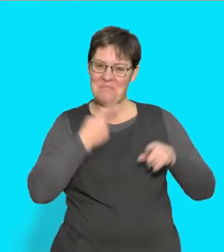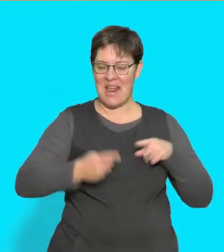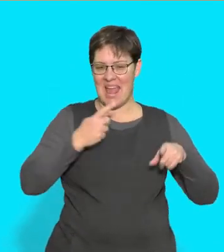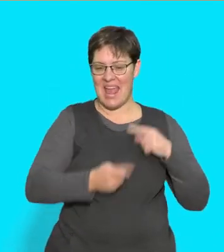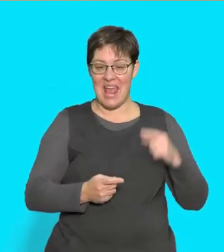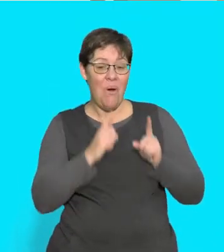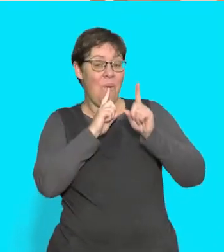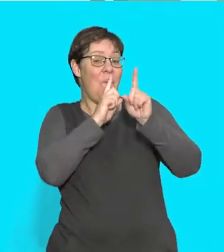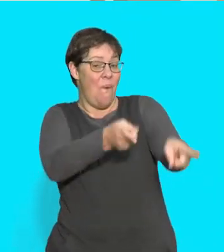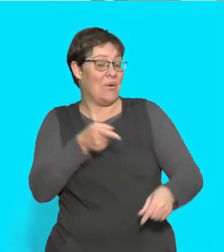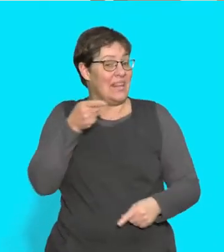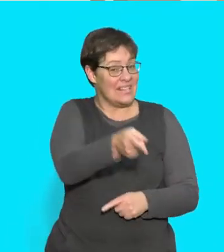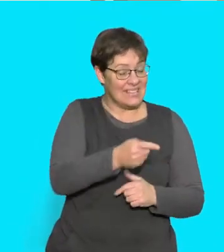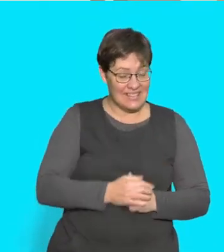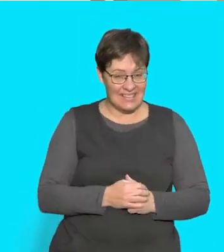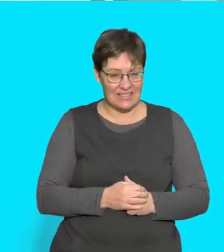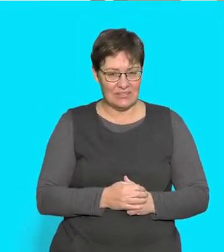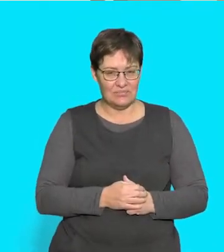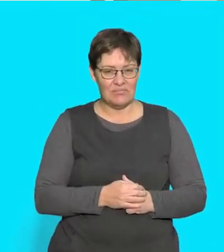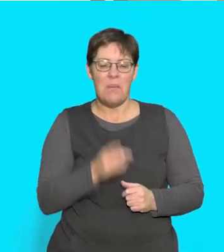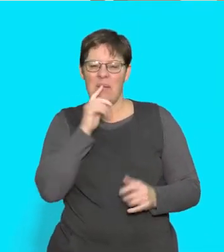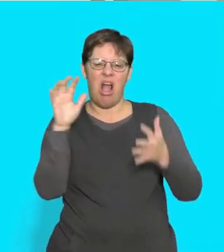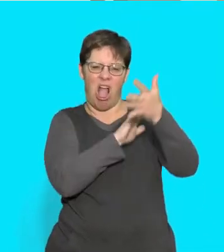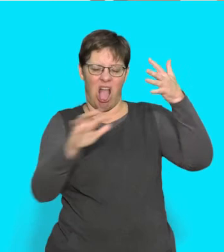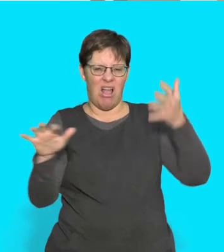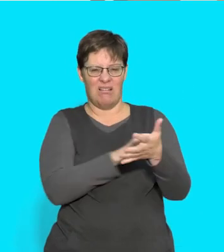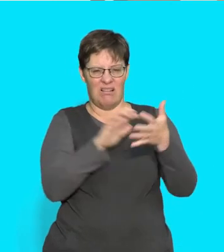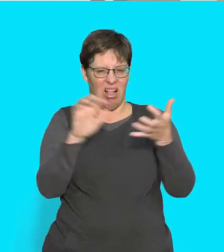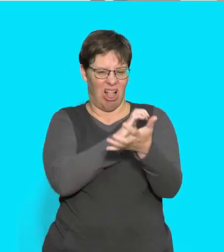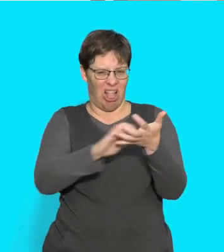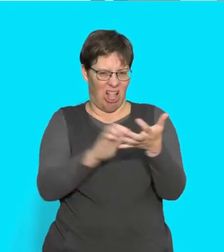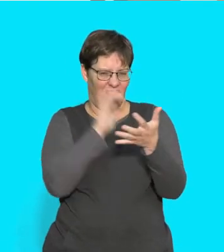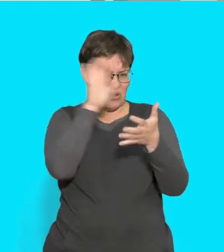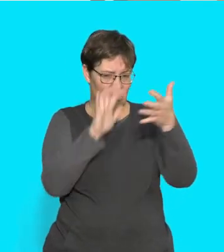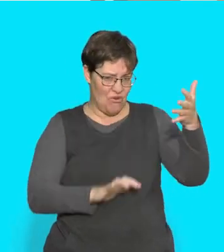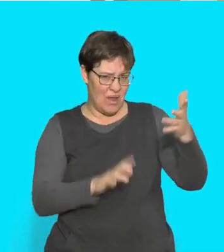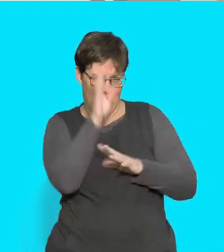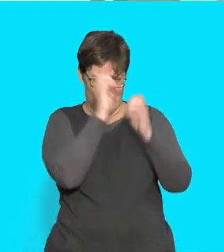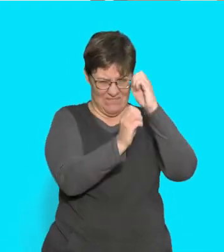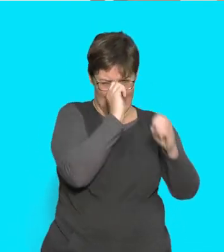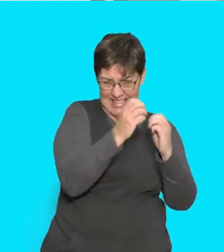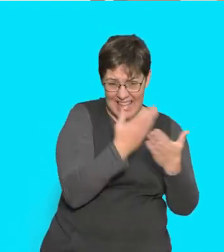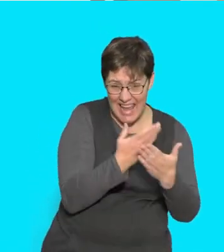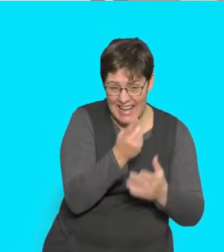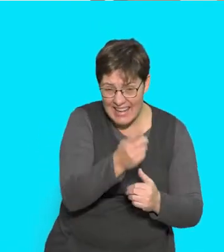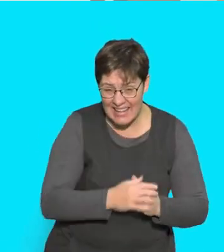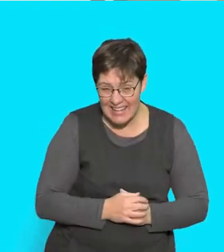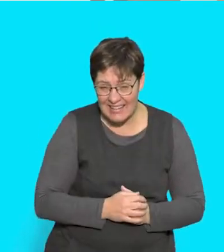Order This. Here's a muddled story. Let's see if you can fix it.